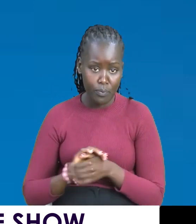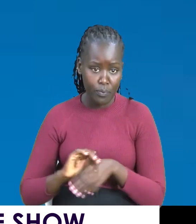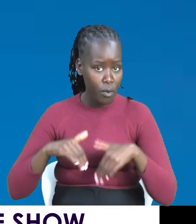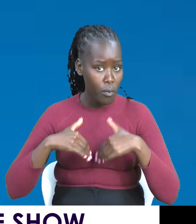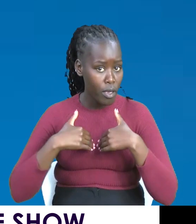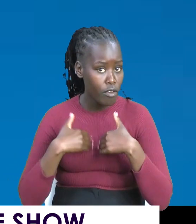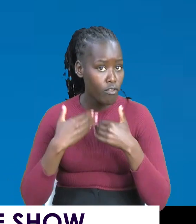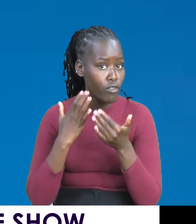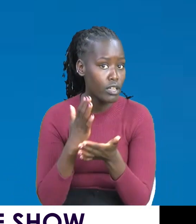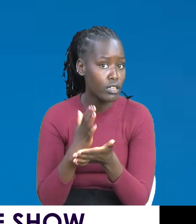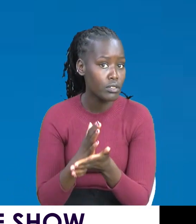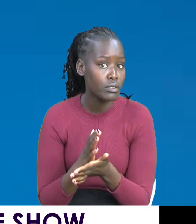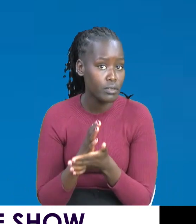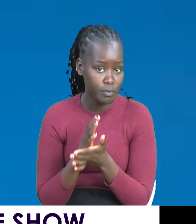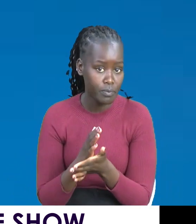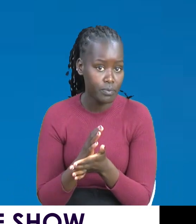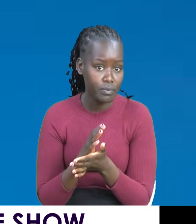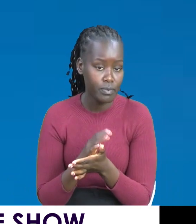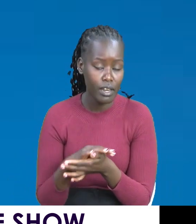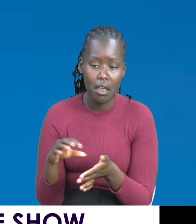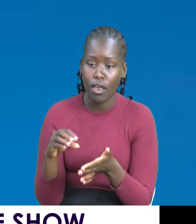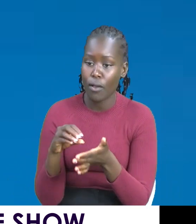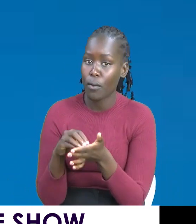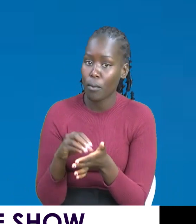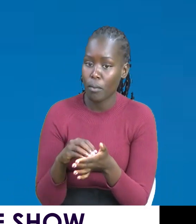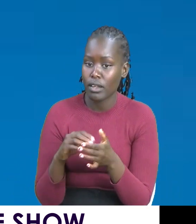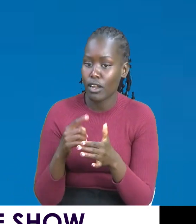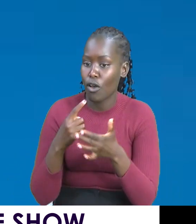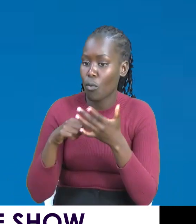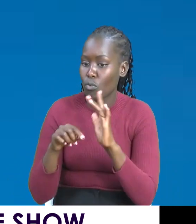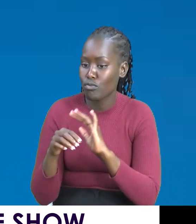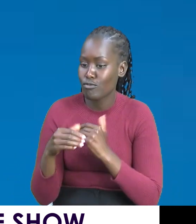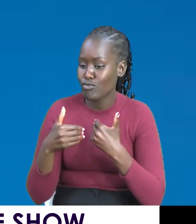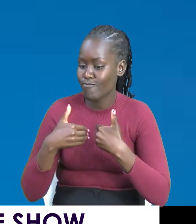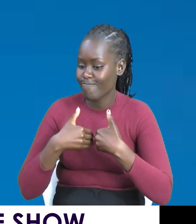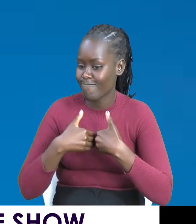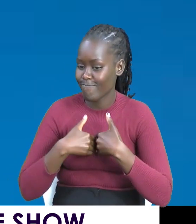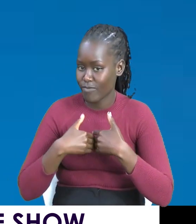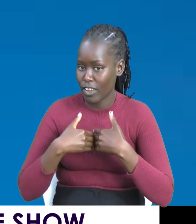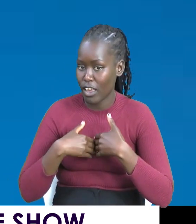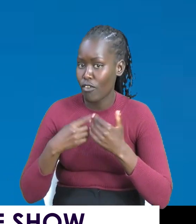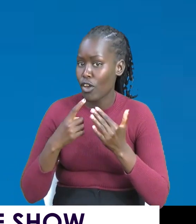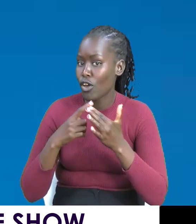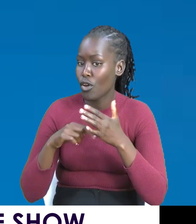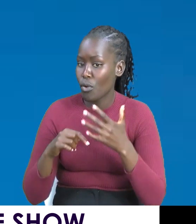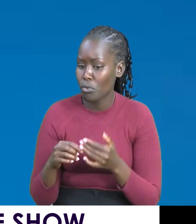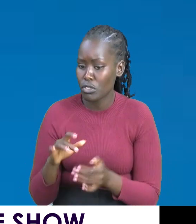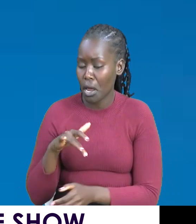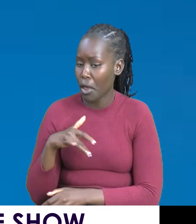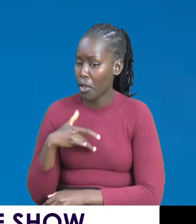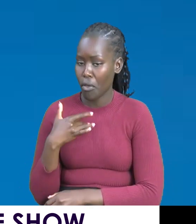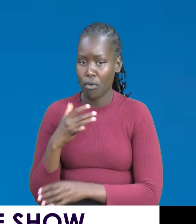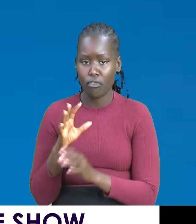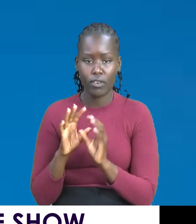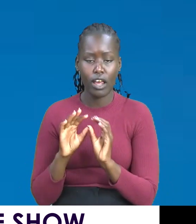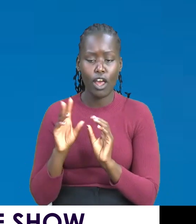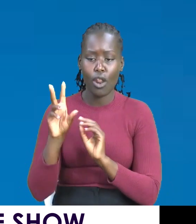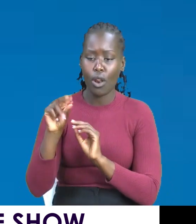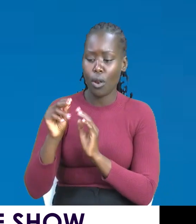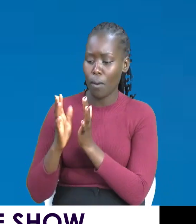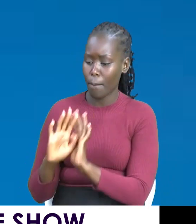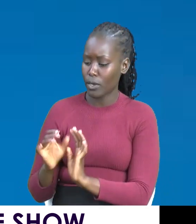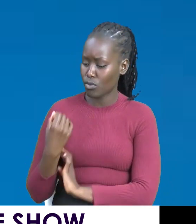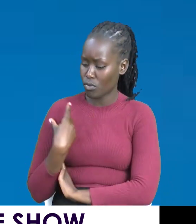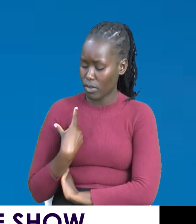the truth. It doesn't matter what you're facing and you seem to feel like nobody